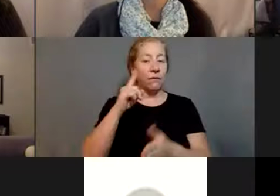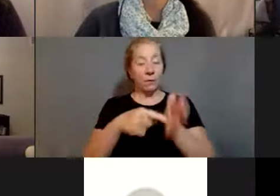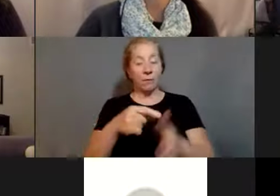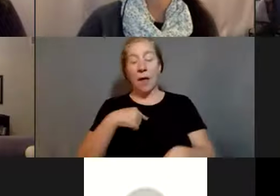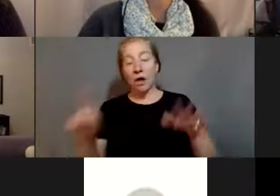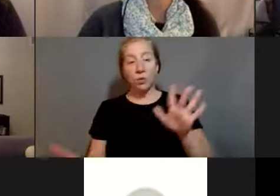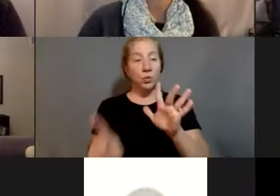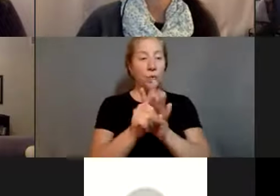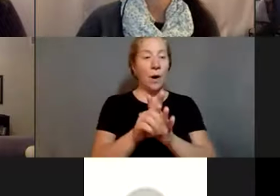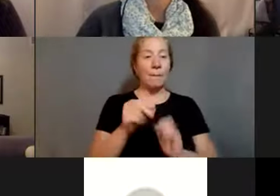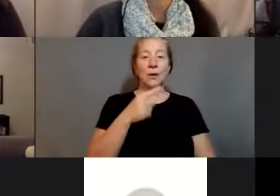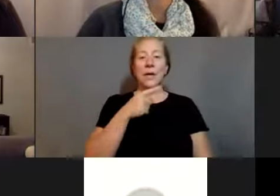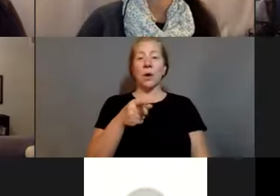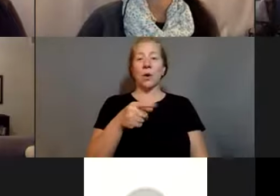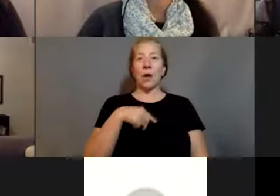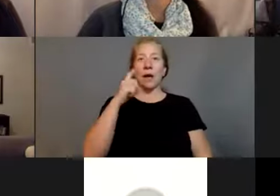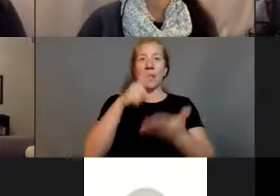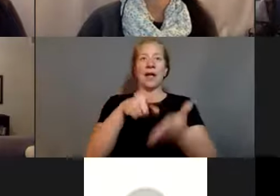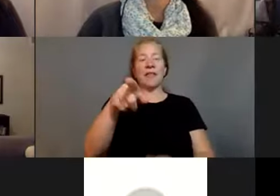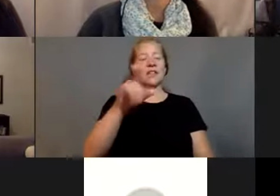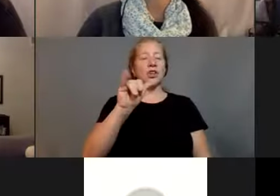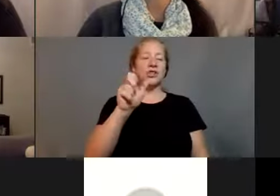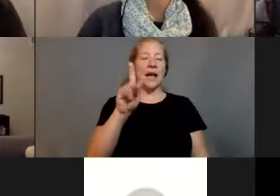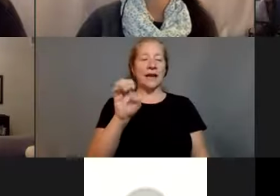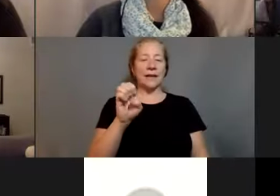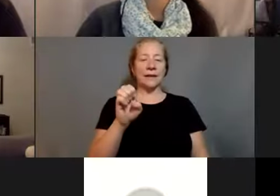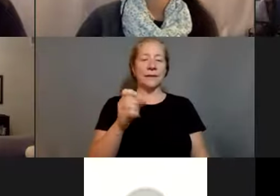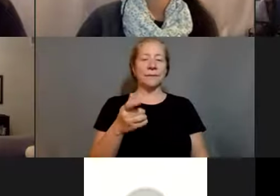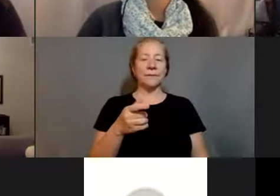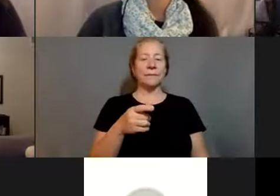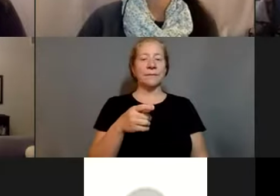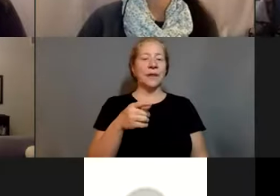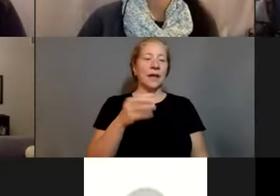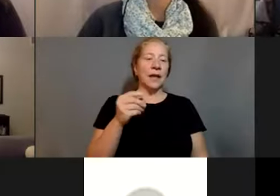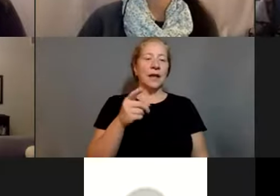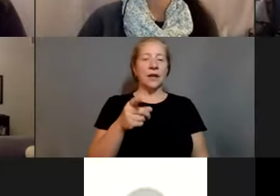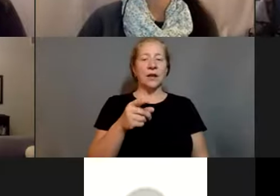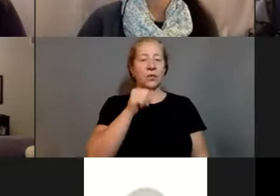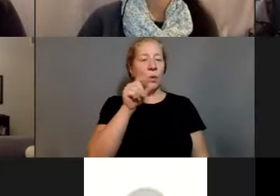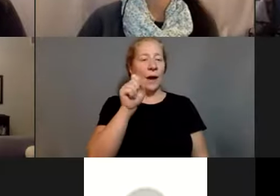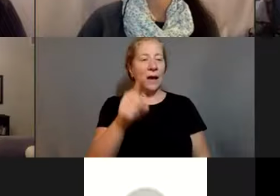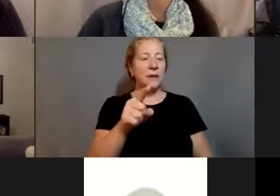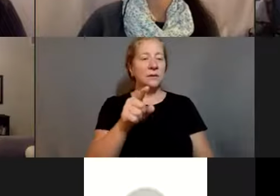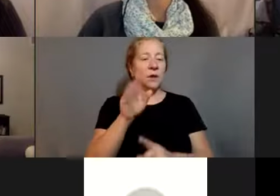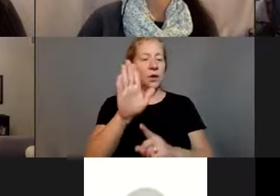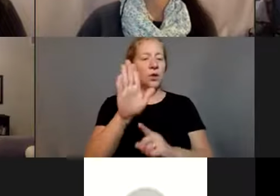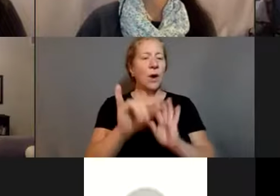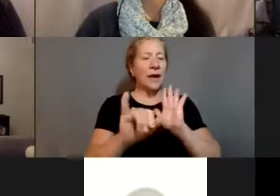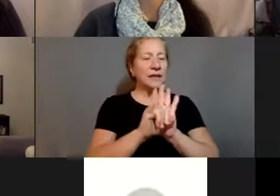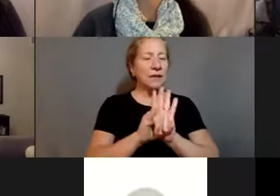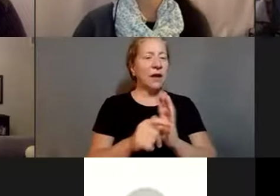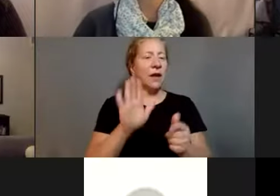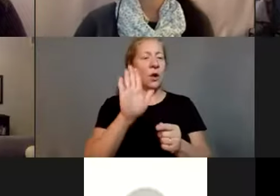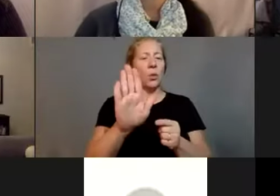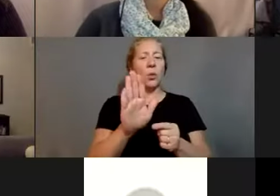and you're like, oh, so that's Jackie. You don't ask me my pronouns. You don't ask me how I identify or care